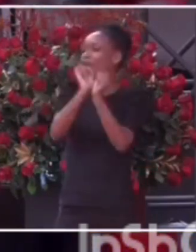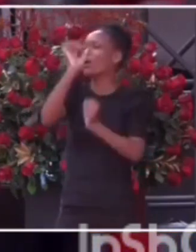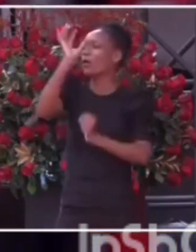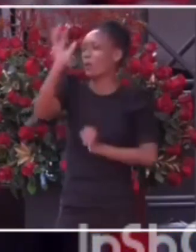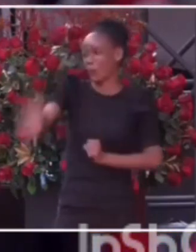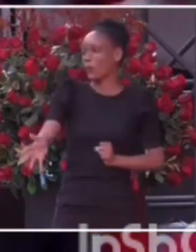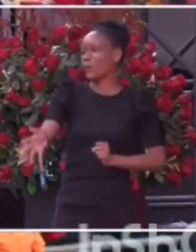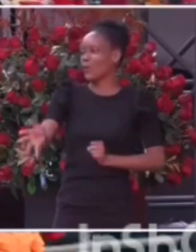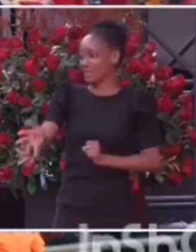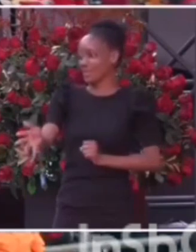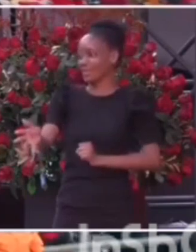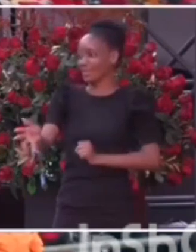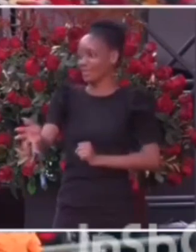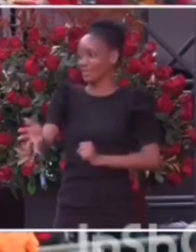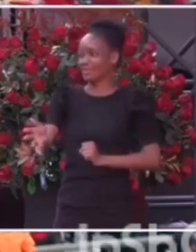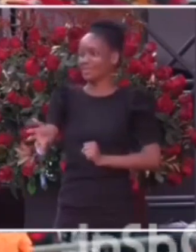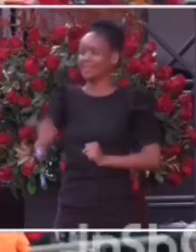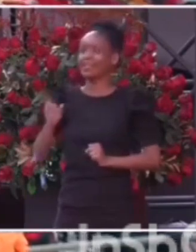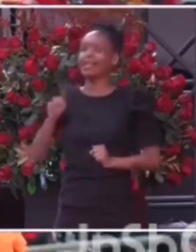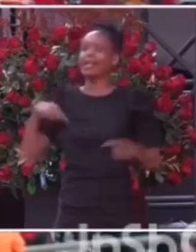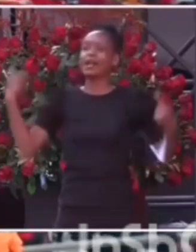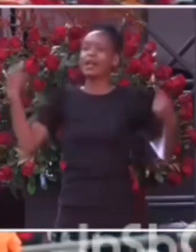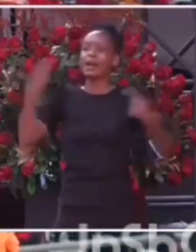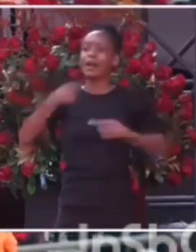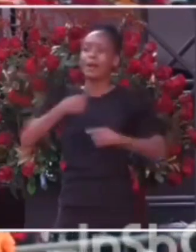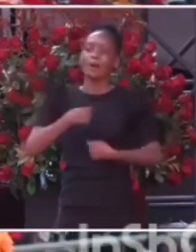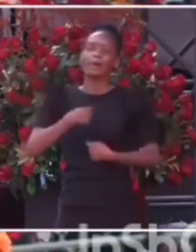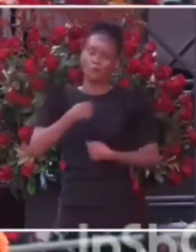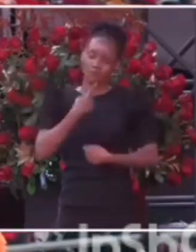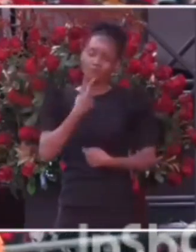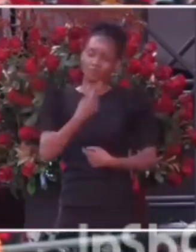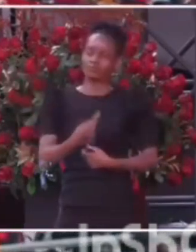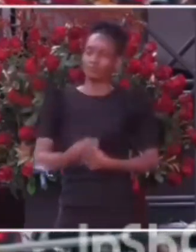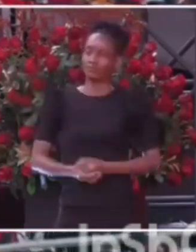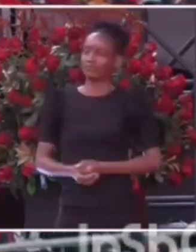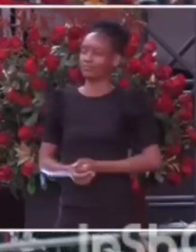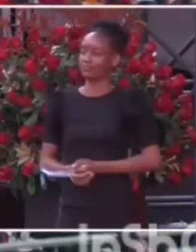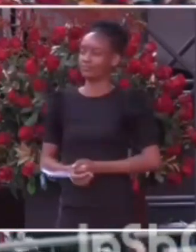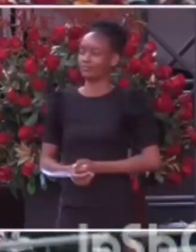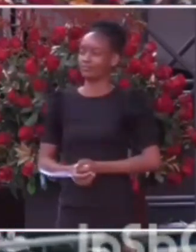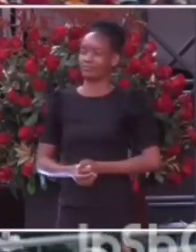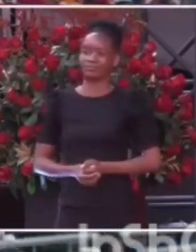Ramaphosa, because we sell our Ramaphosa.